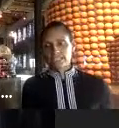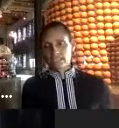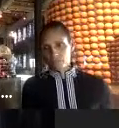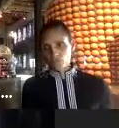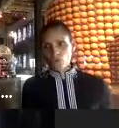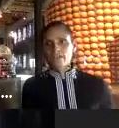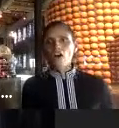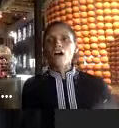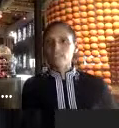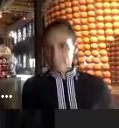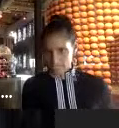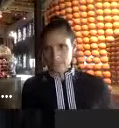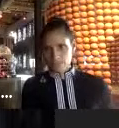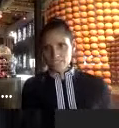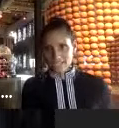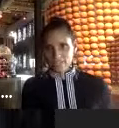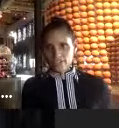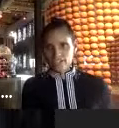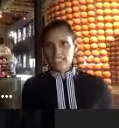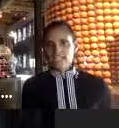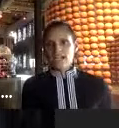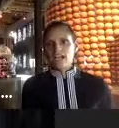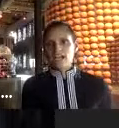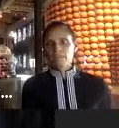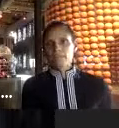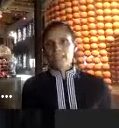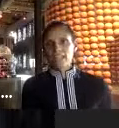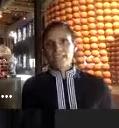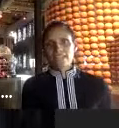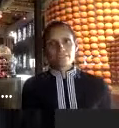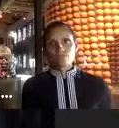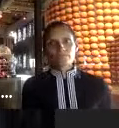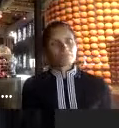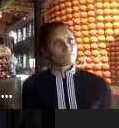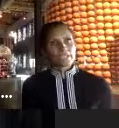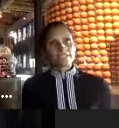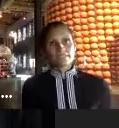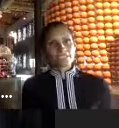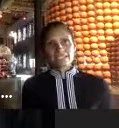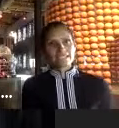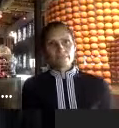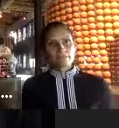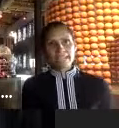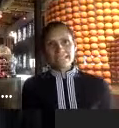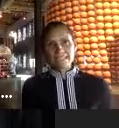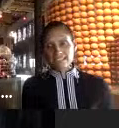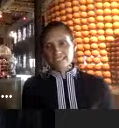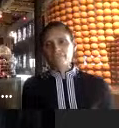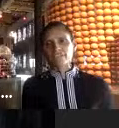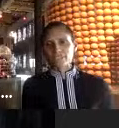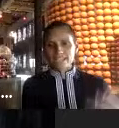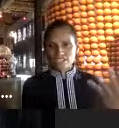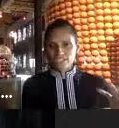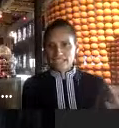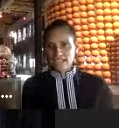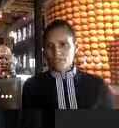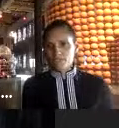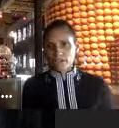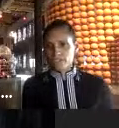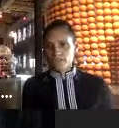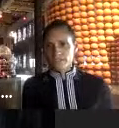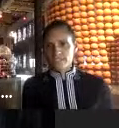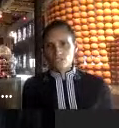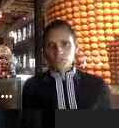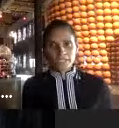salon really brought all of these people together, and we created some amazing stuff. It was actually, I